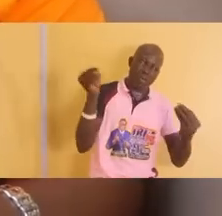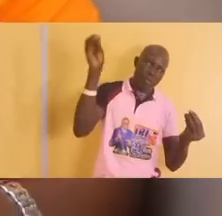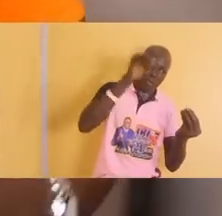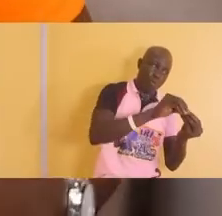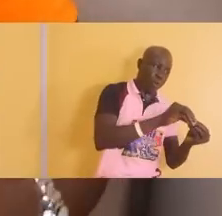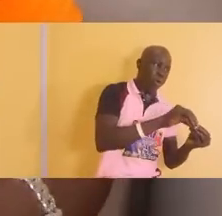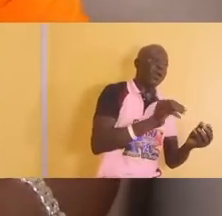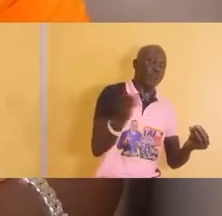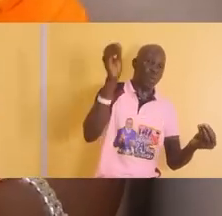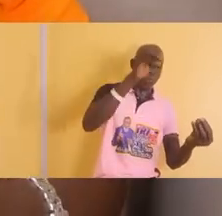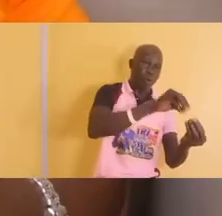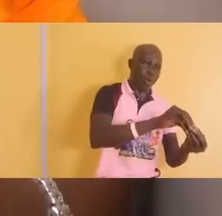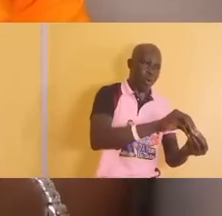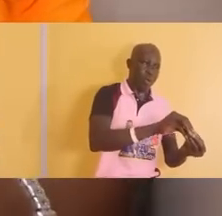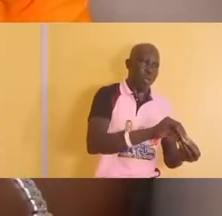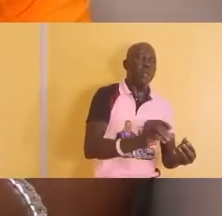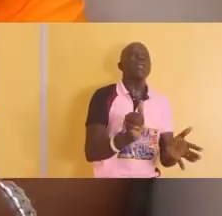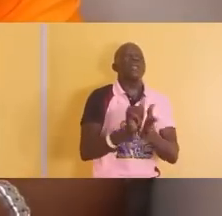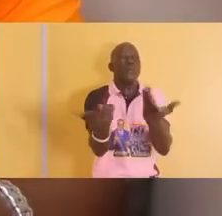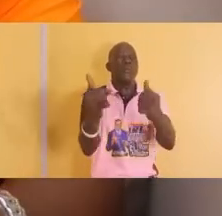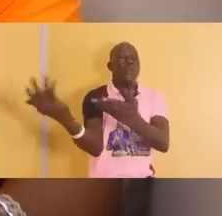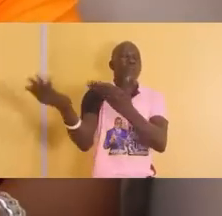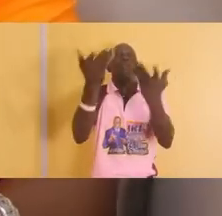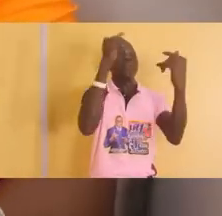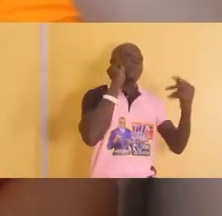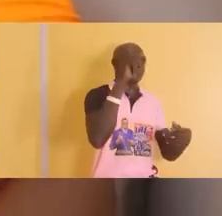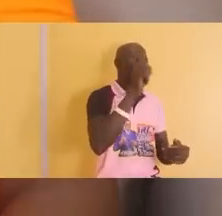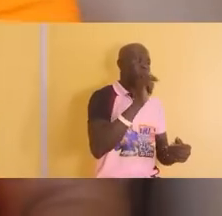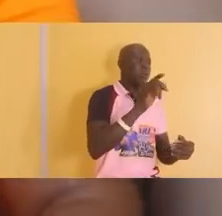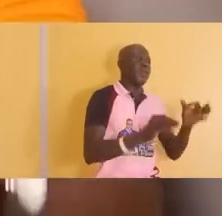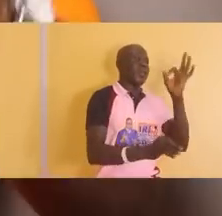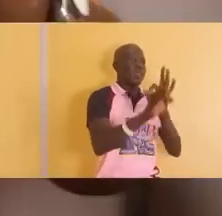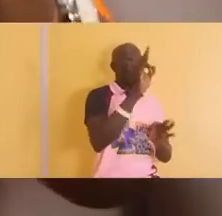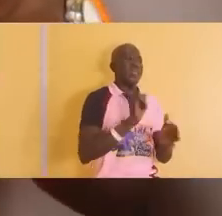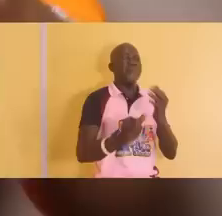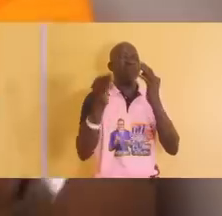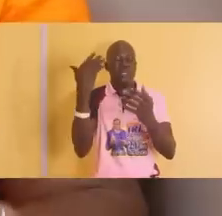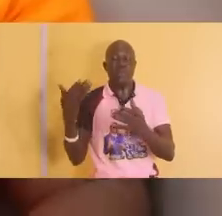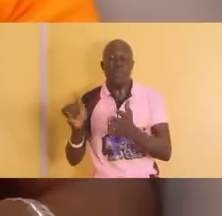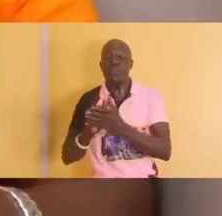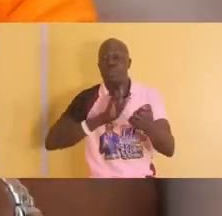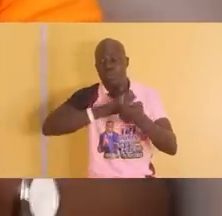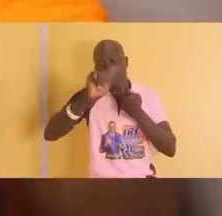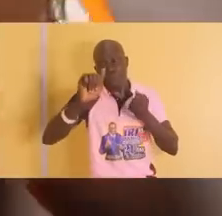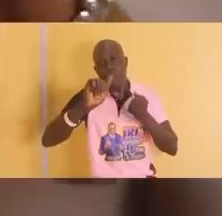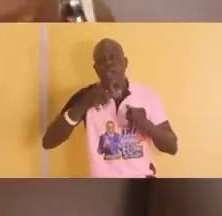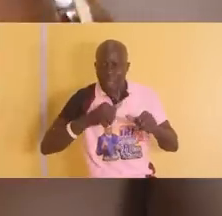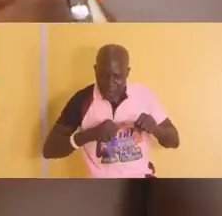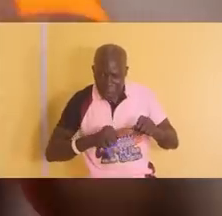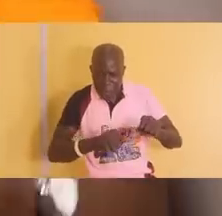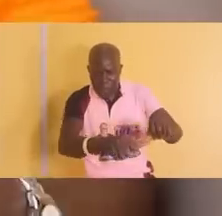ask them to multiply. And it's multiplied. They are now beginning the testimony. Nobody to go far. You will say, it's original. You follow